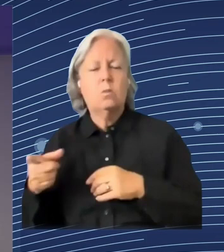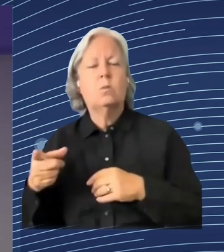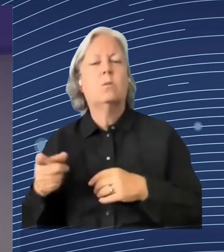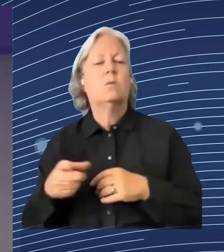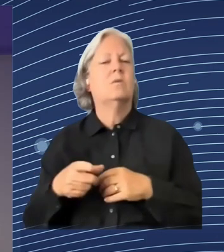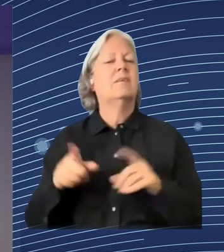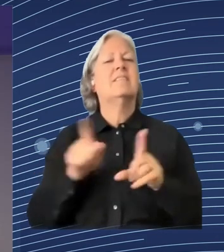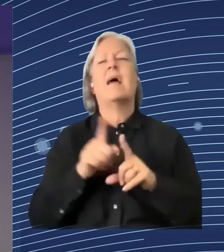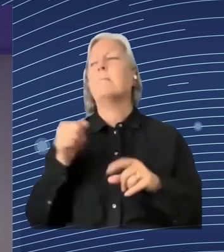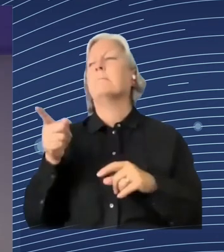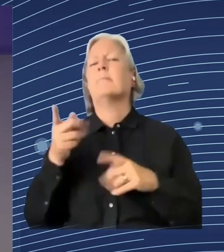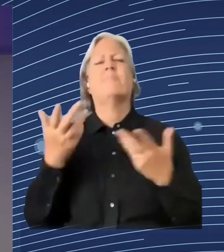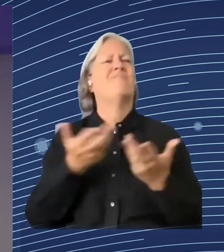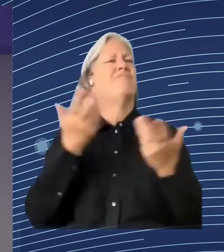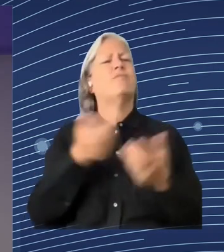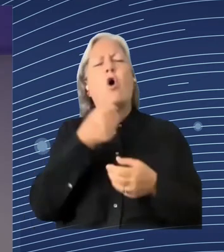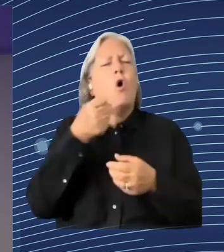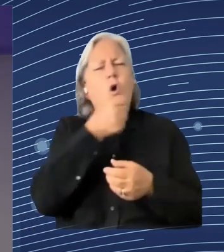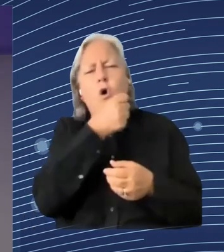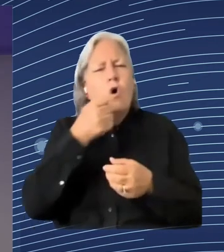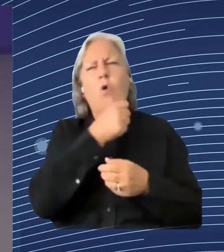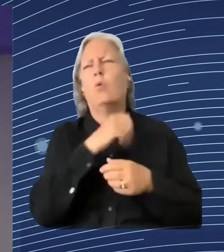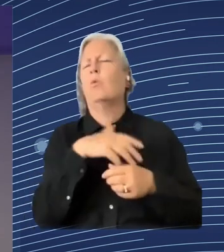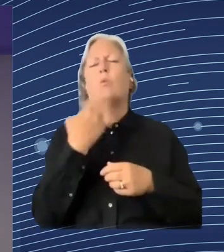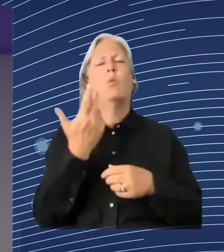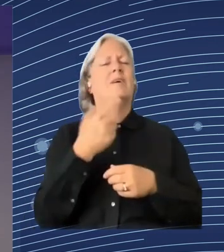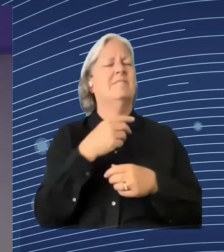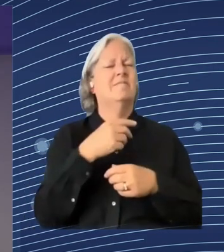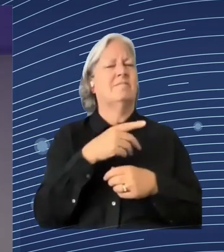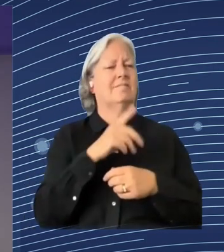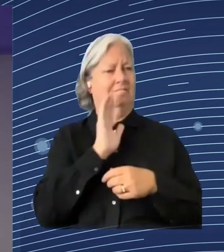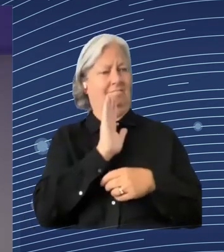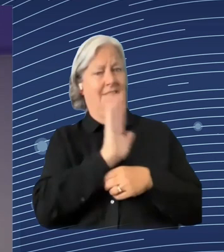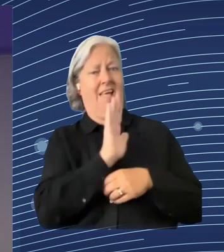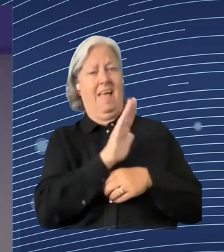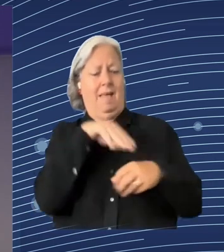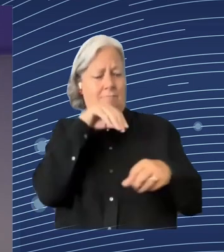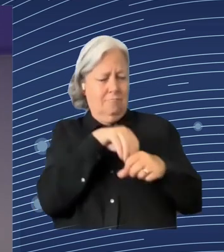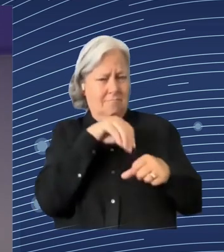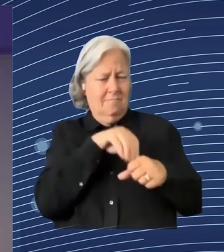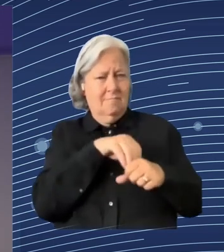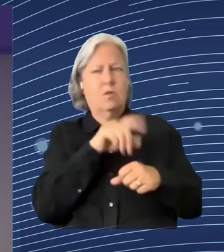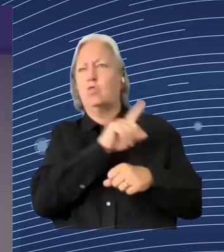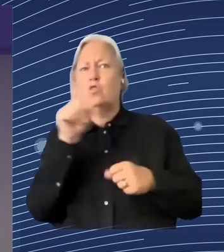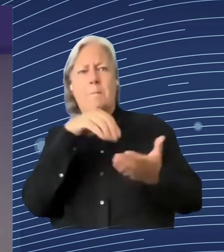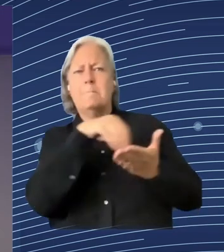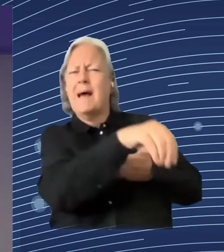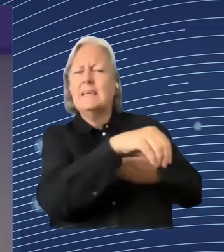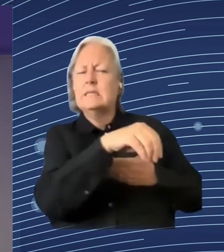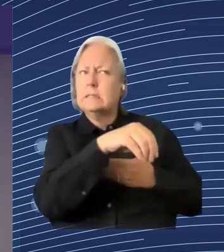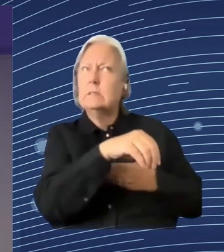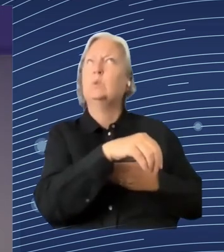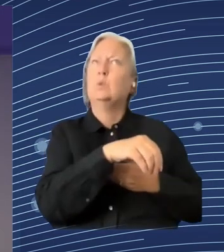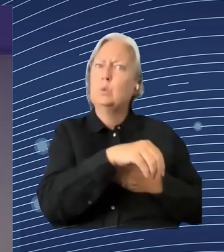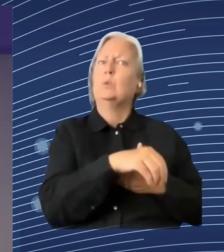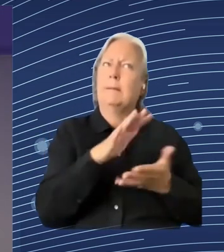to replace their own content with their own content without even paying them? And I think that's today a big issue. I know that